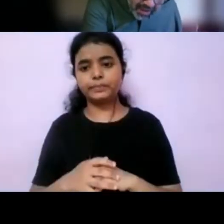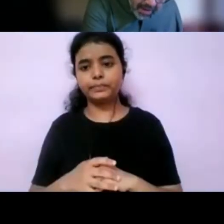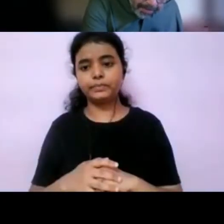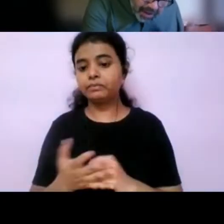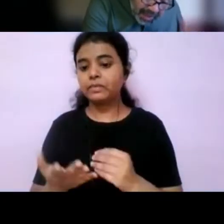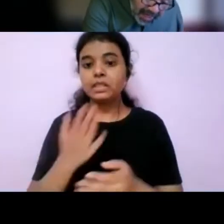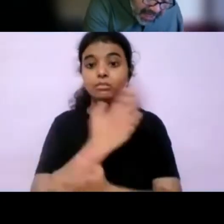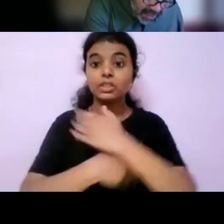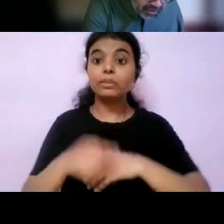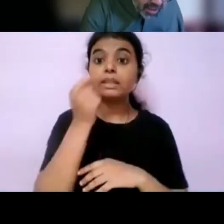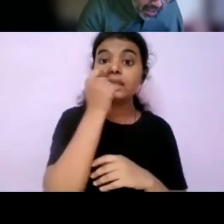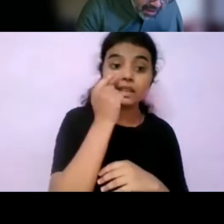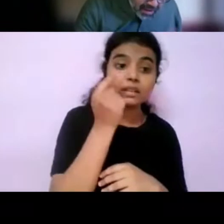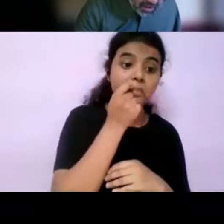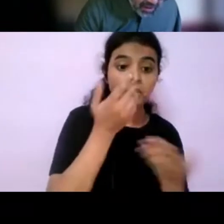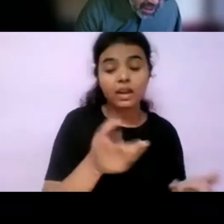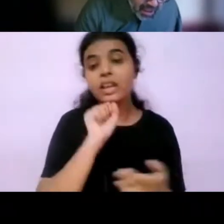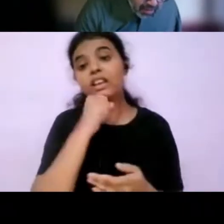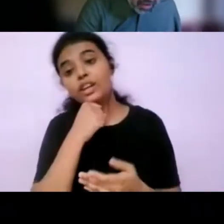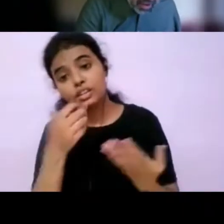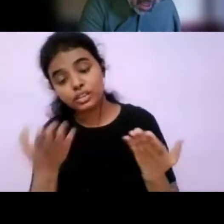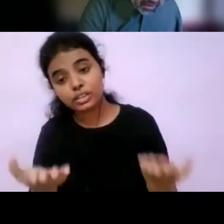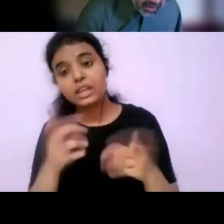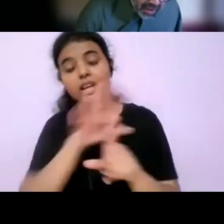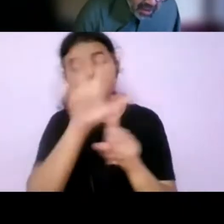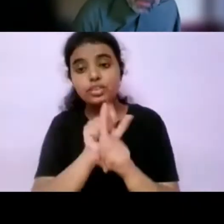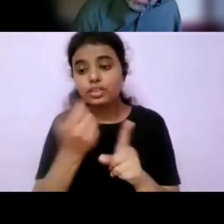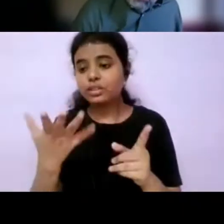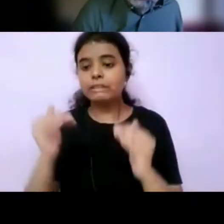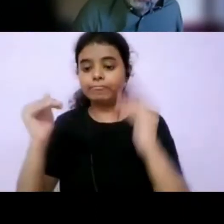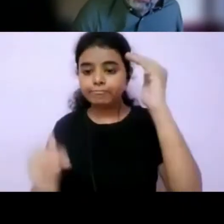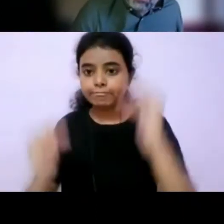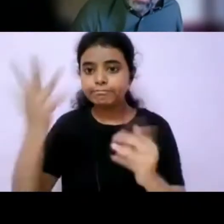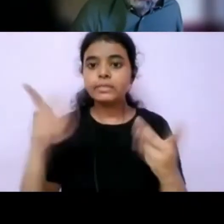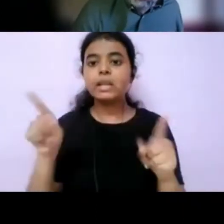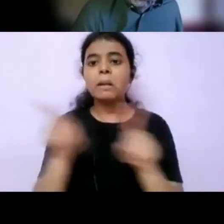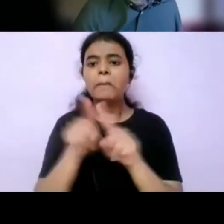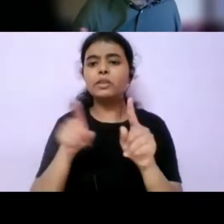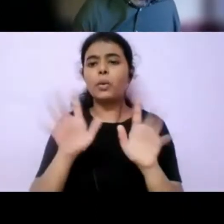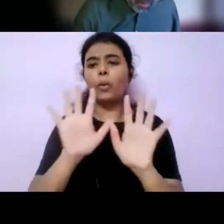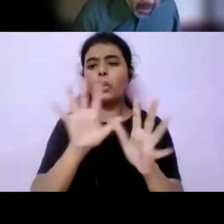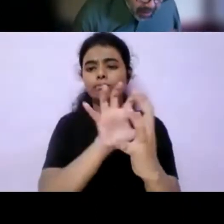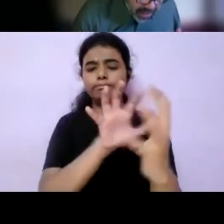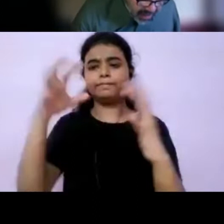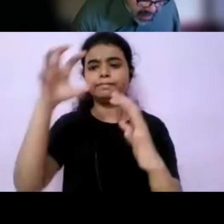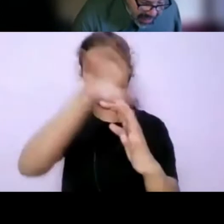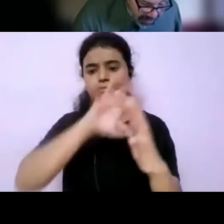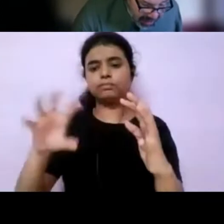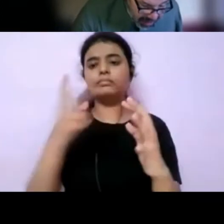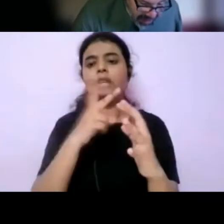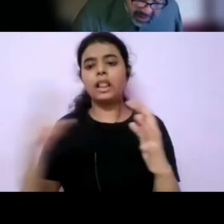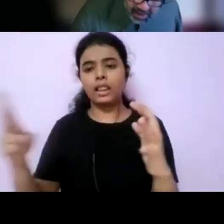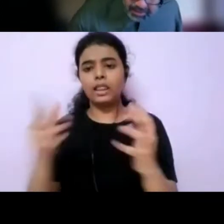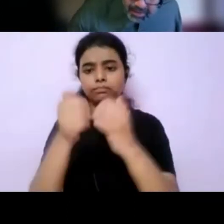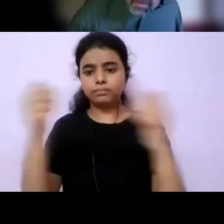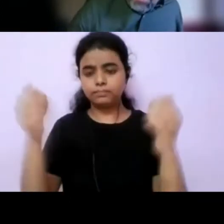gender, age, ethnicity, culture, class, and geographical location. So we need an account that can